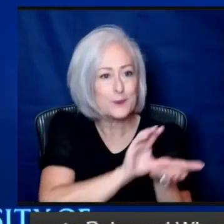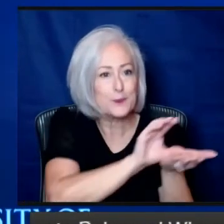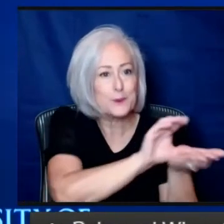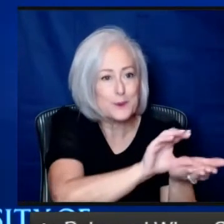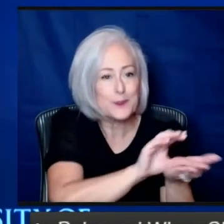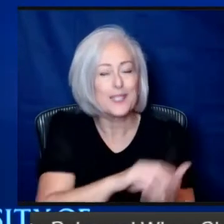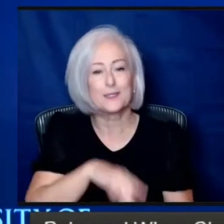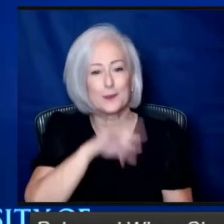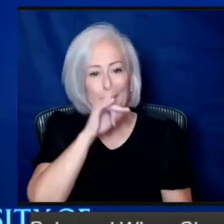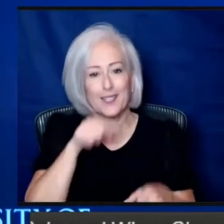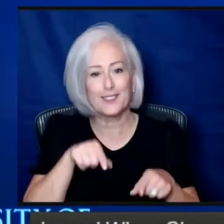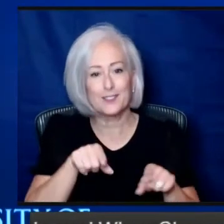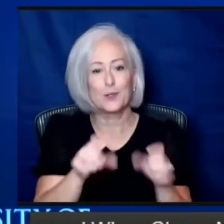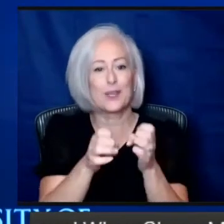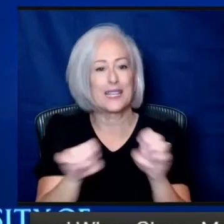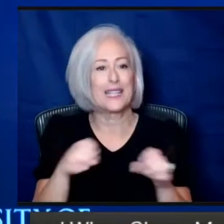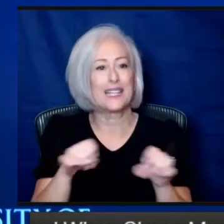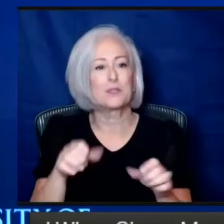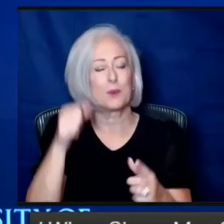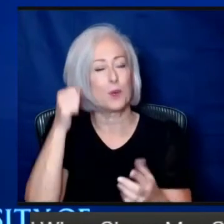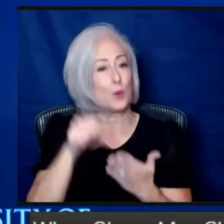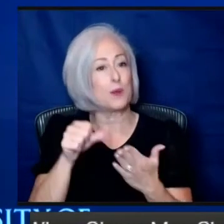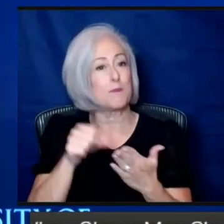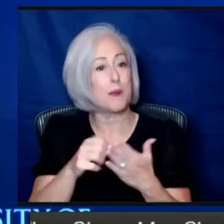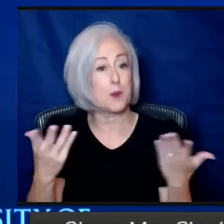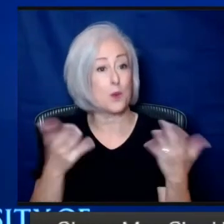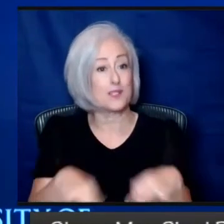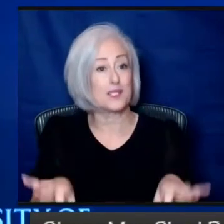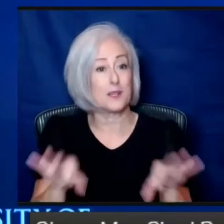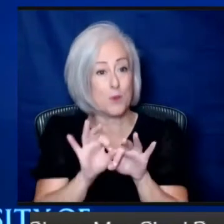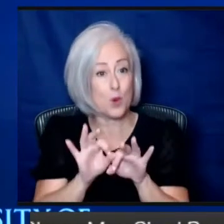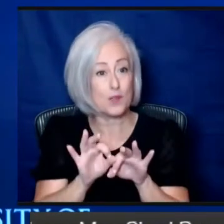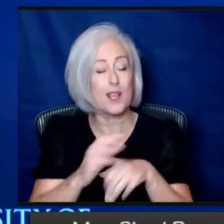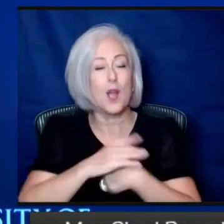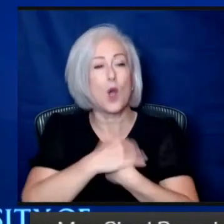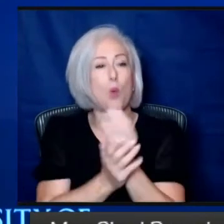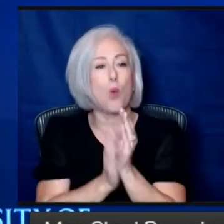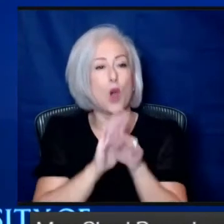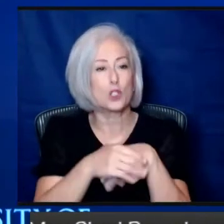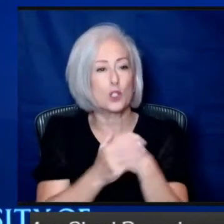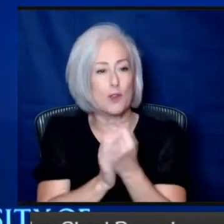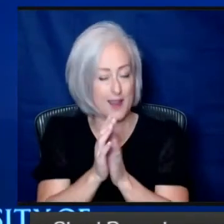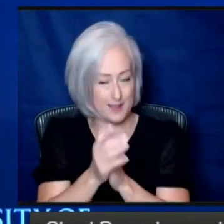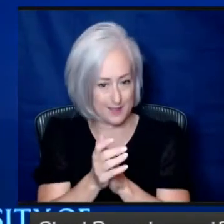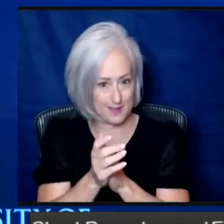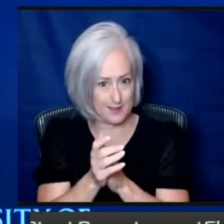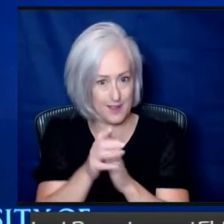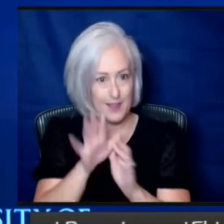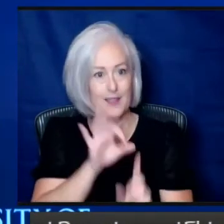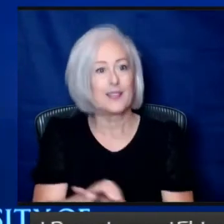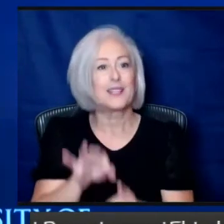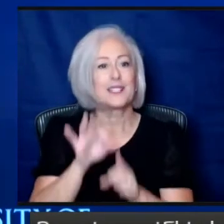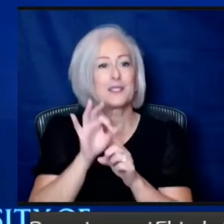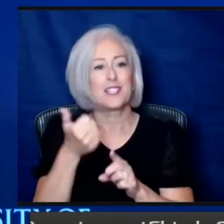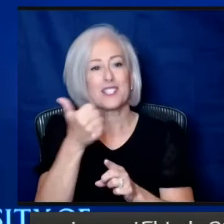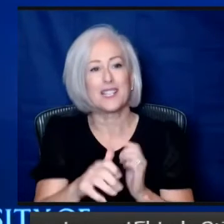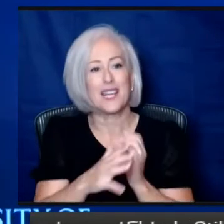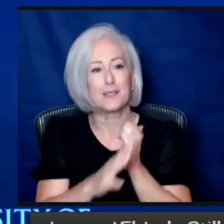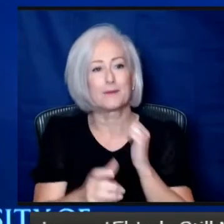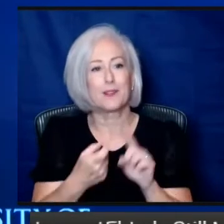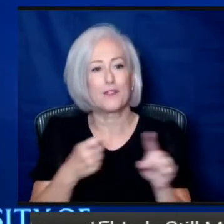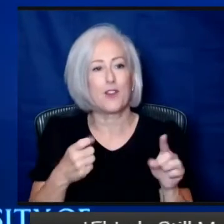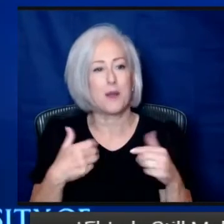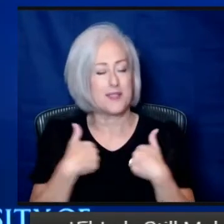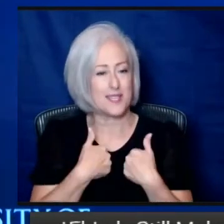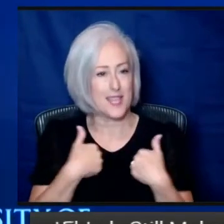thing. Remember, it's vitally important to wash your hands, especially if you're having any excrement from the animals, or just holding